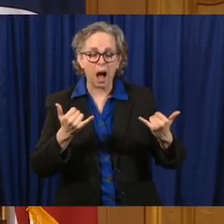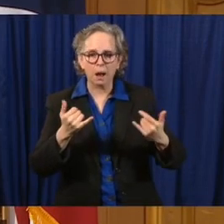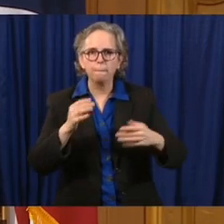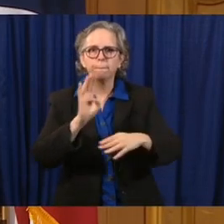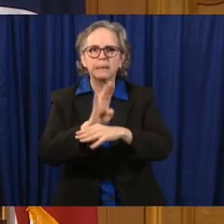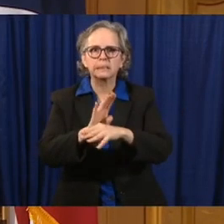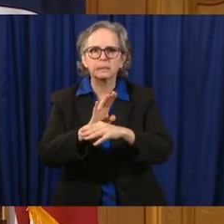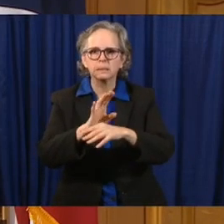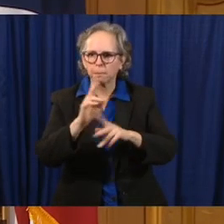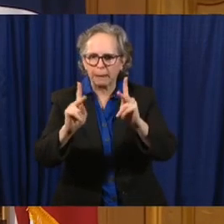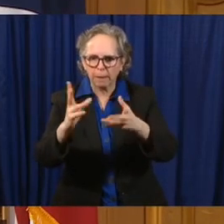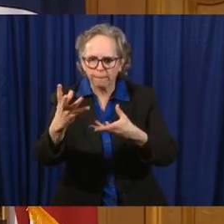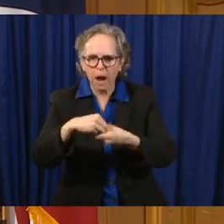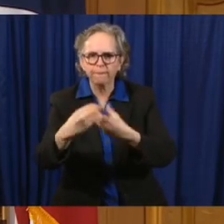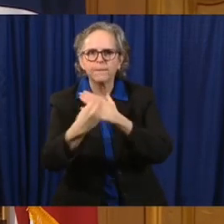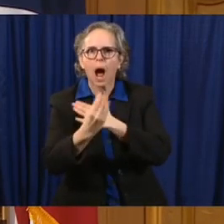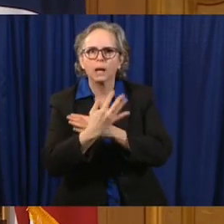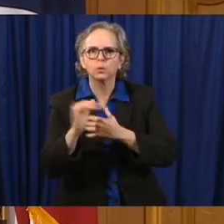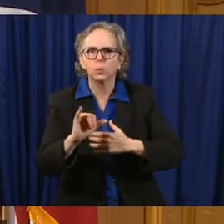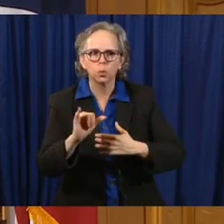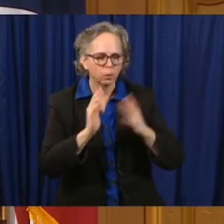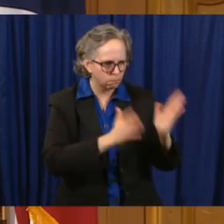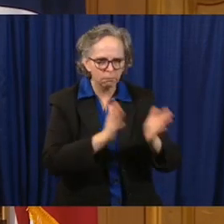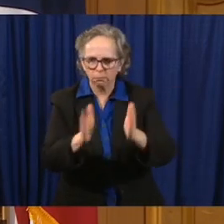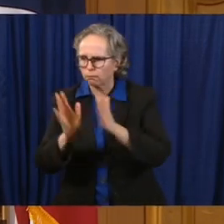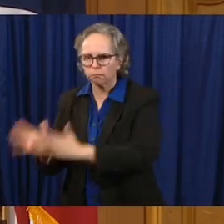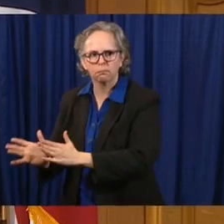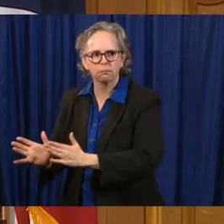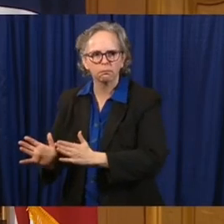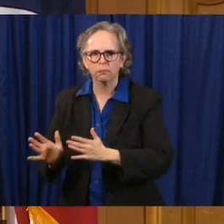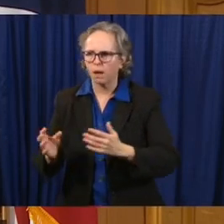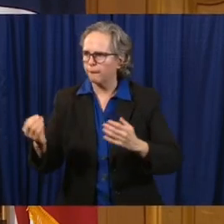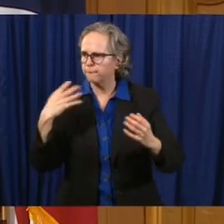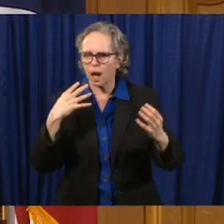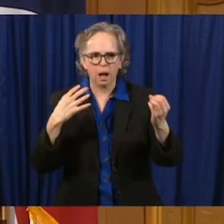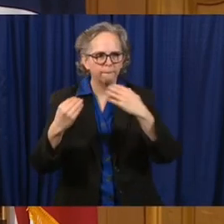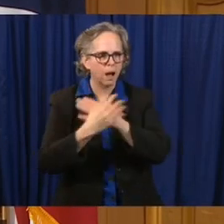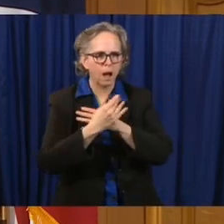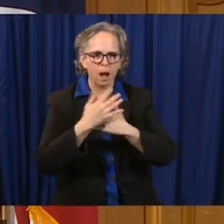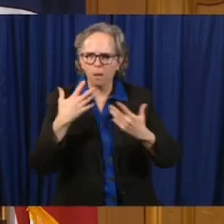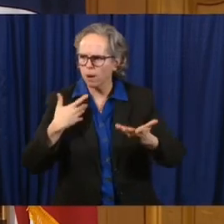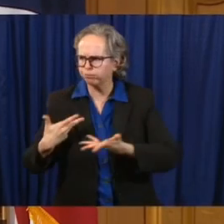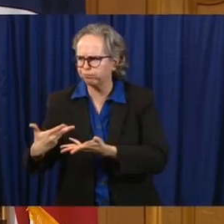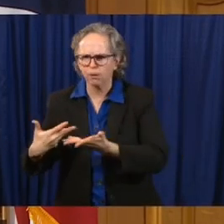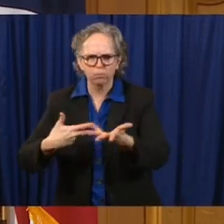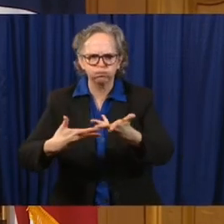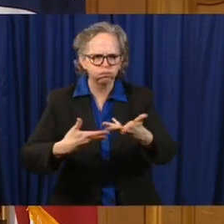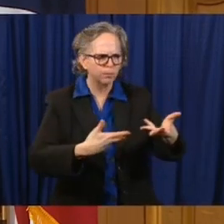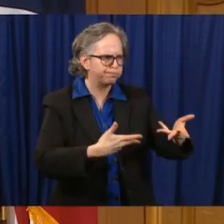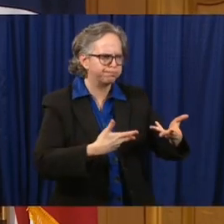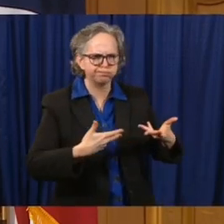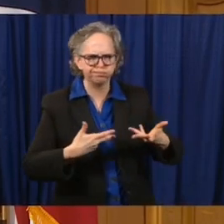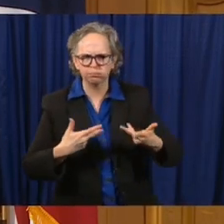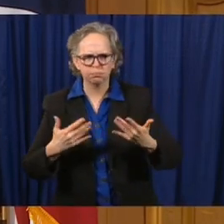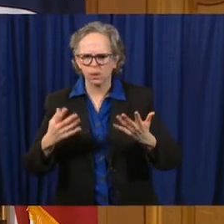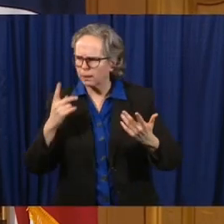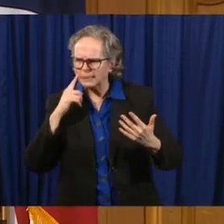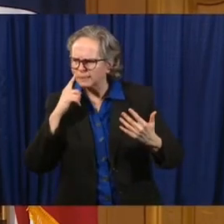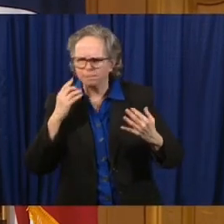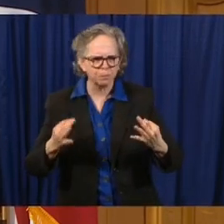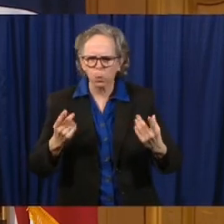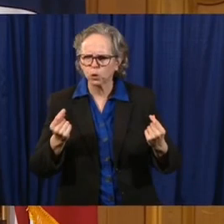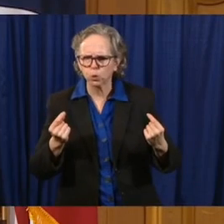women. And one of the things that we've talked to them about is giving us advice on a number of different things, but certainly part of